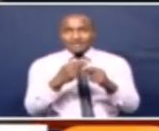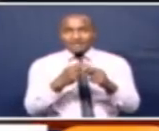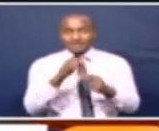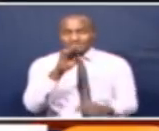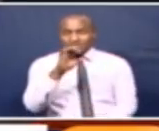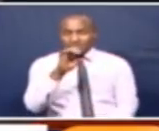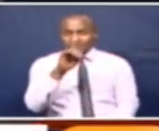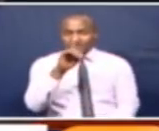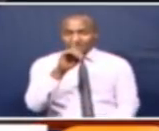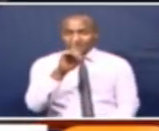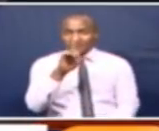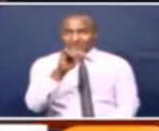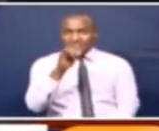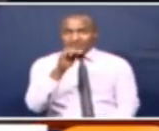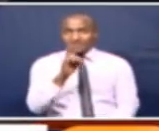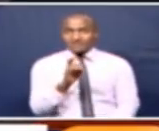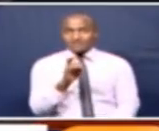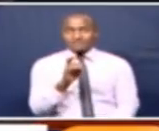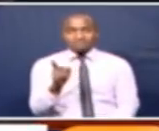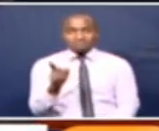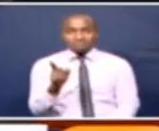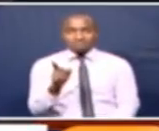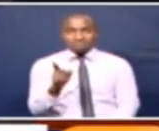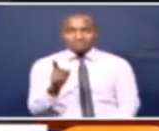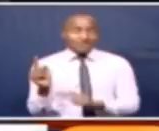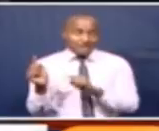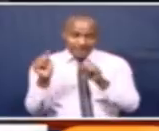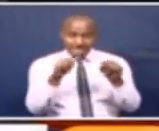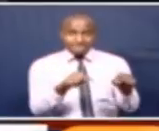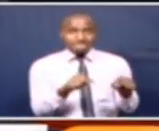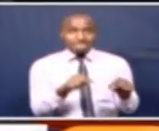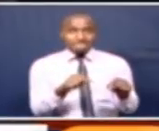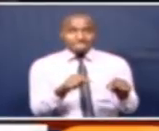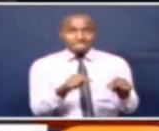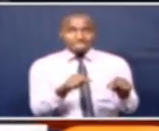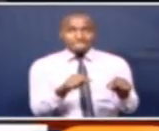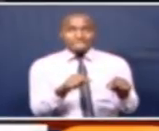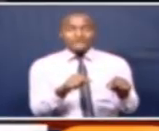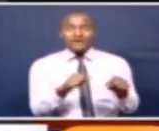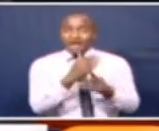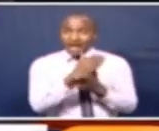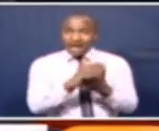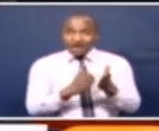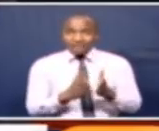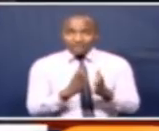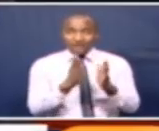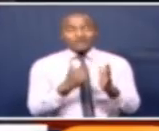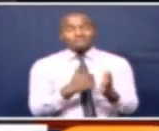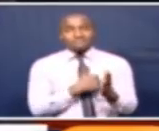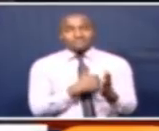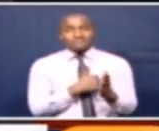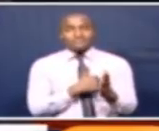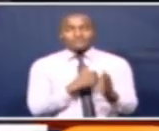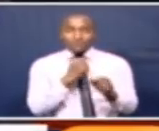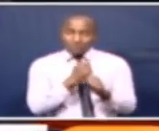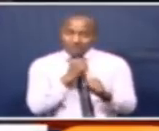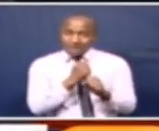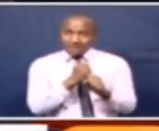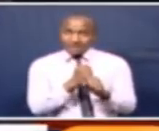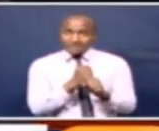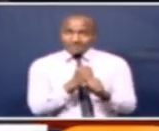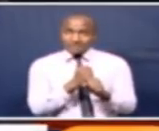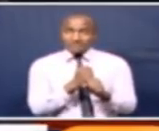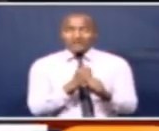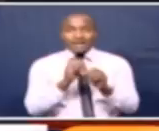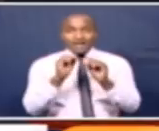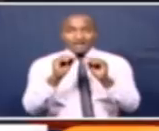Felix Kemboi. They came along the way. I was also on duty. I usually